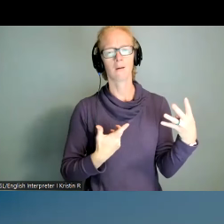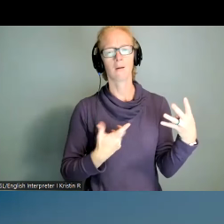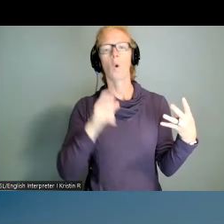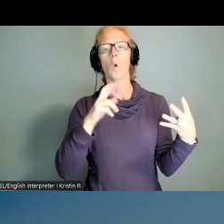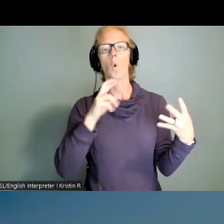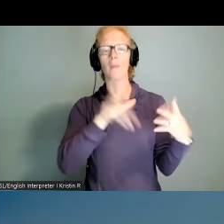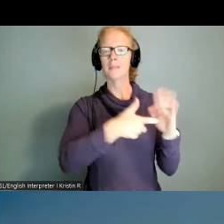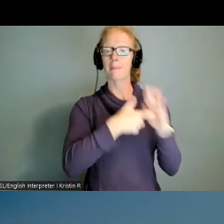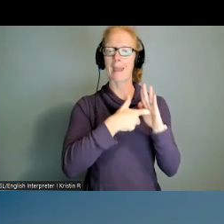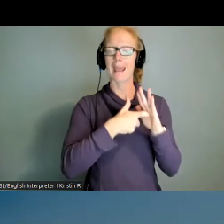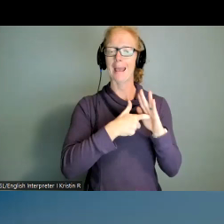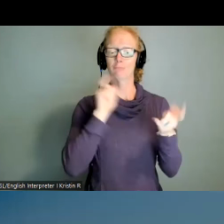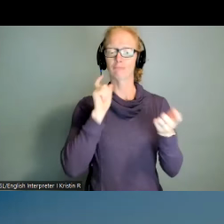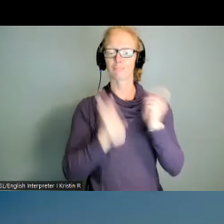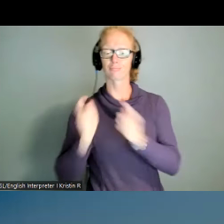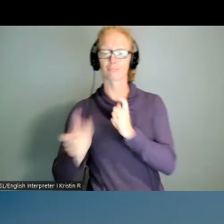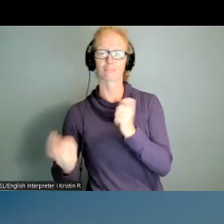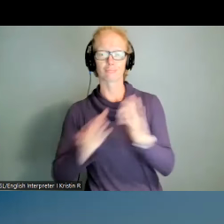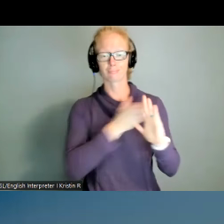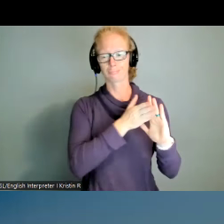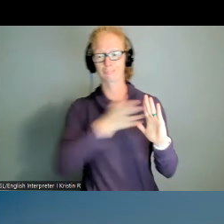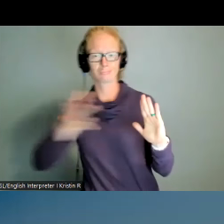use over time.